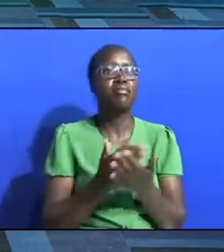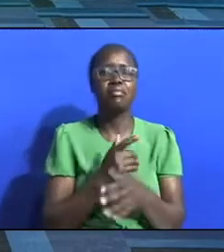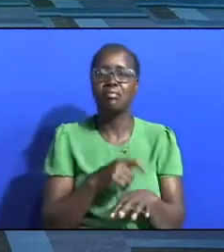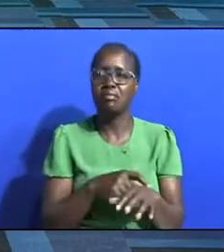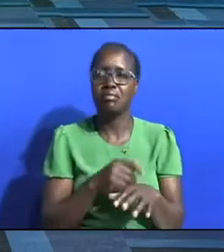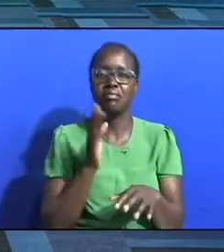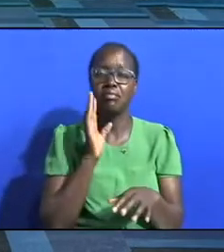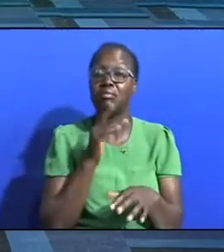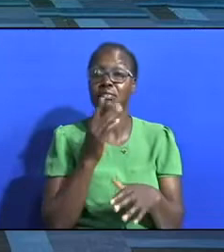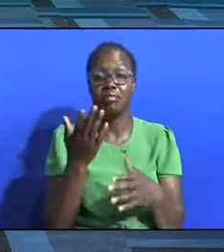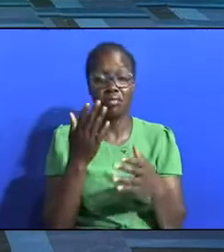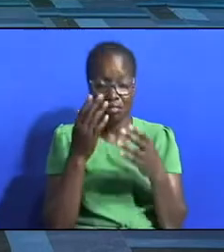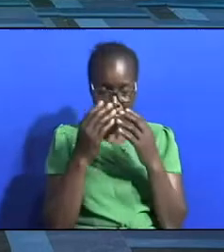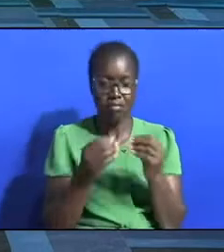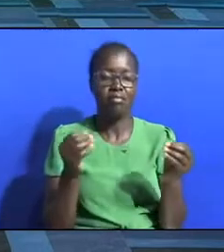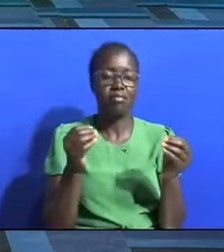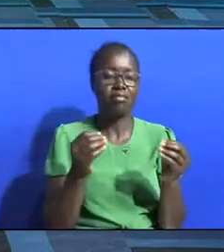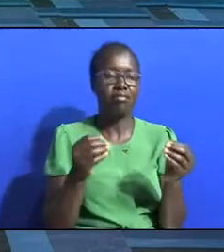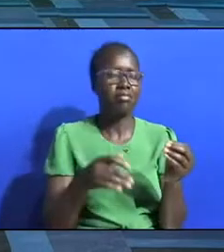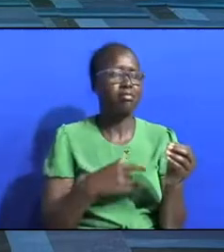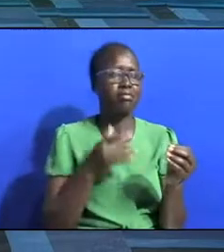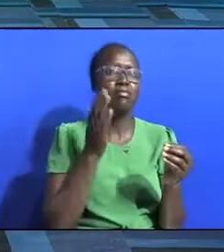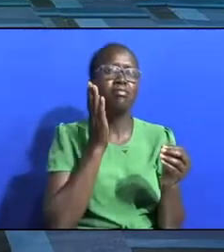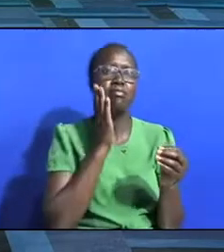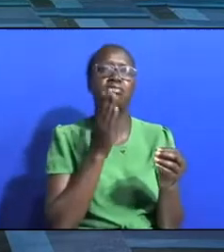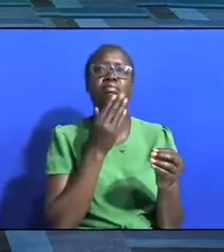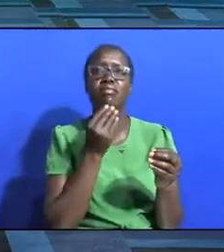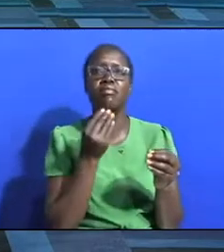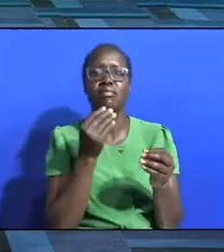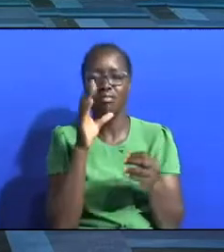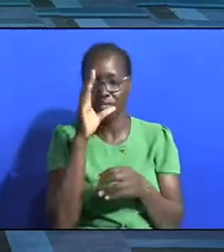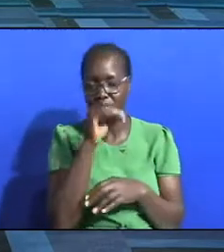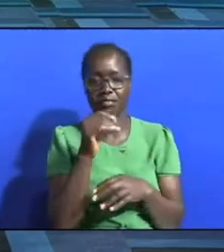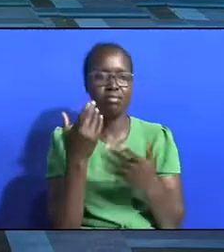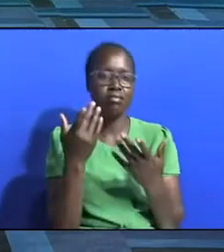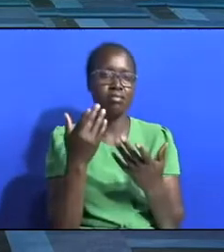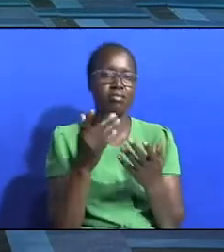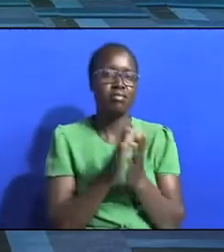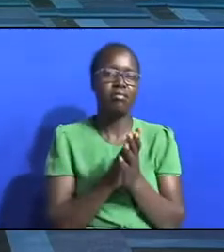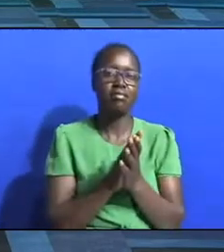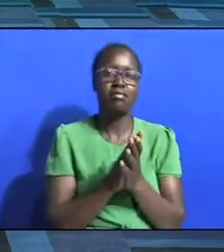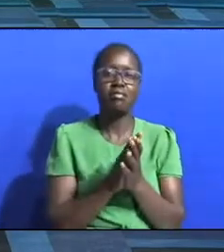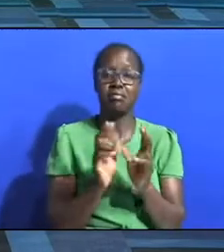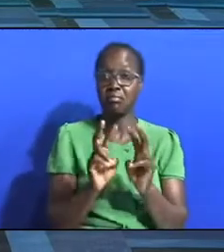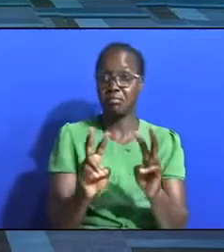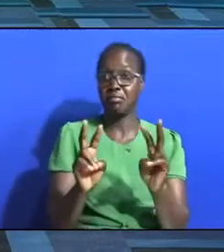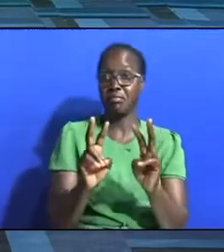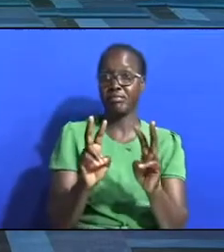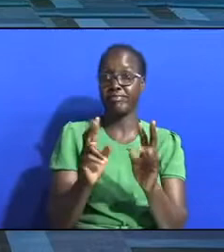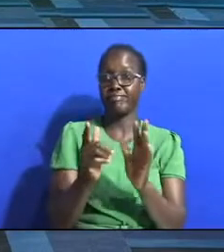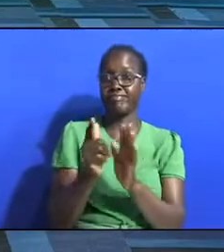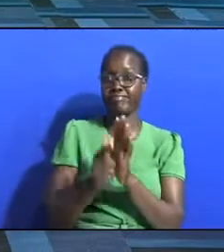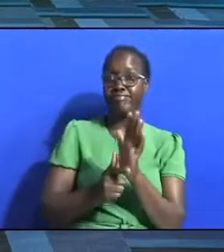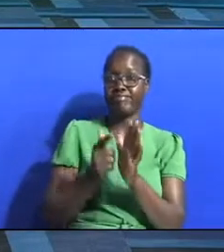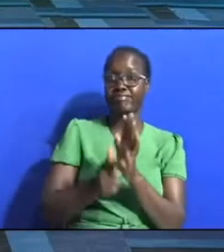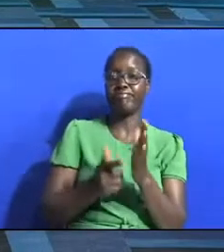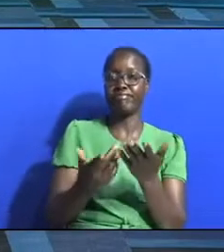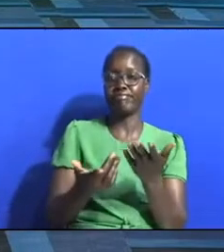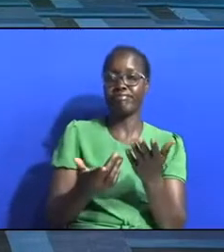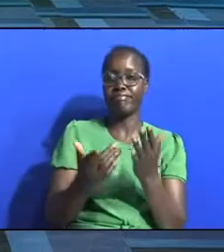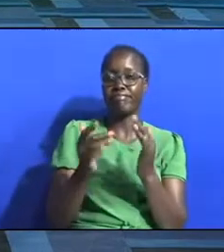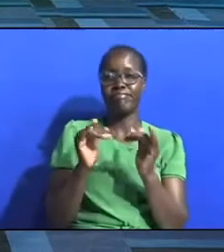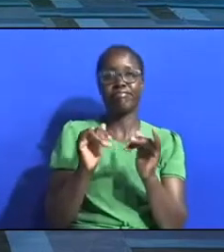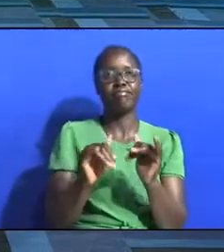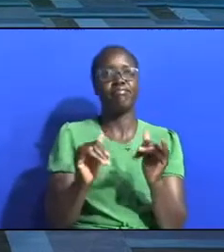there, and we feel like, because daddy or mommy is not here, I can just indulge, or I can just watch this movie, or I can just play